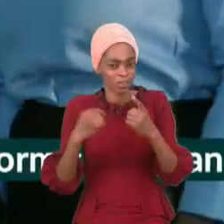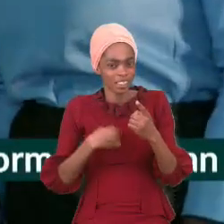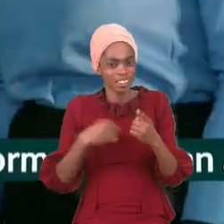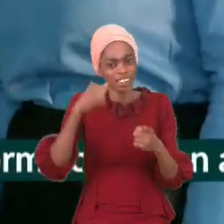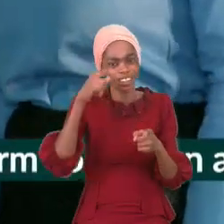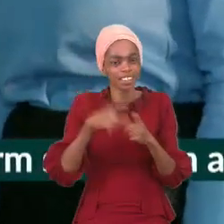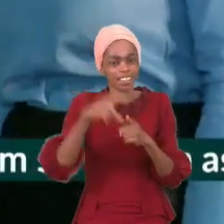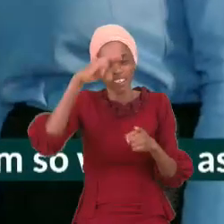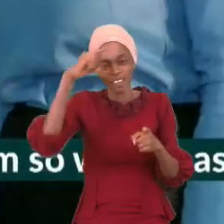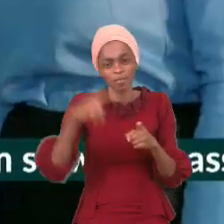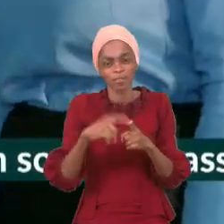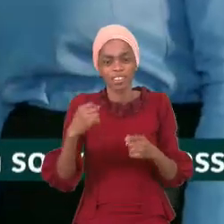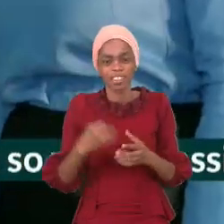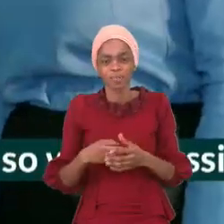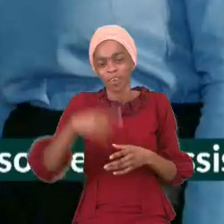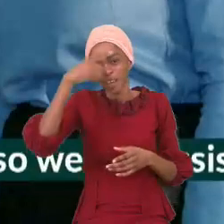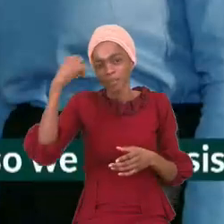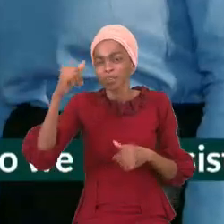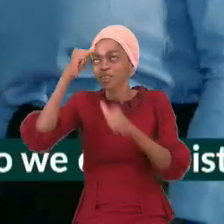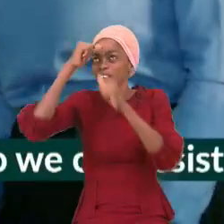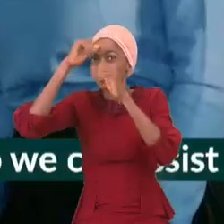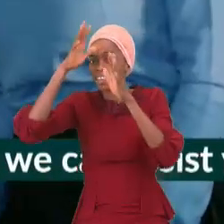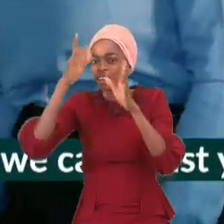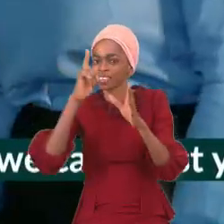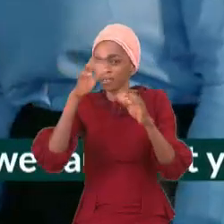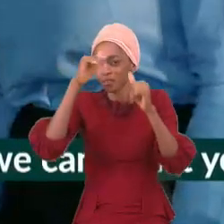That's why we want to unite us.